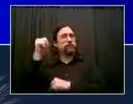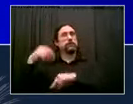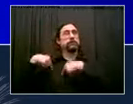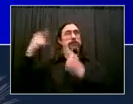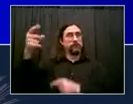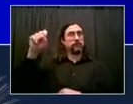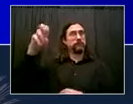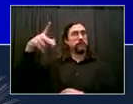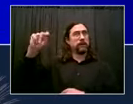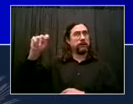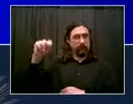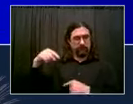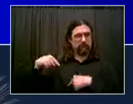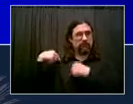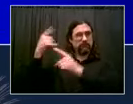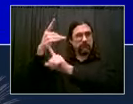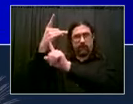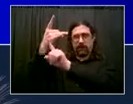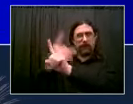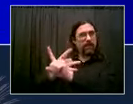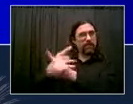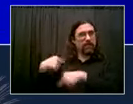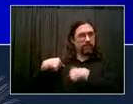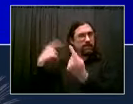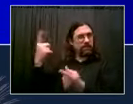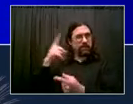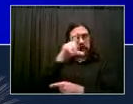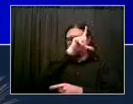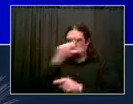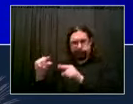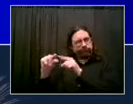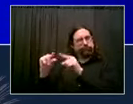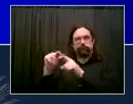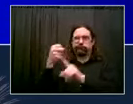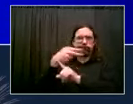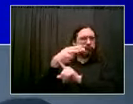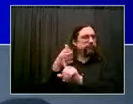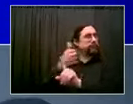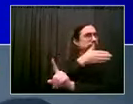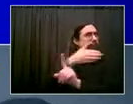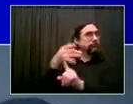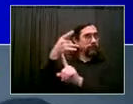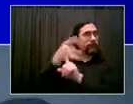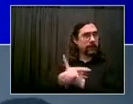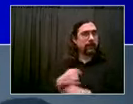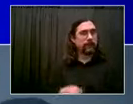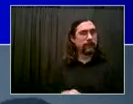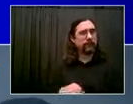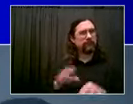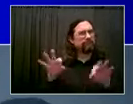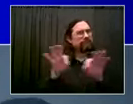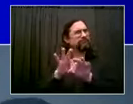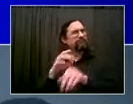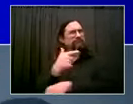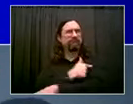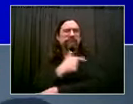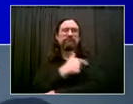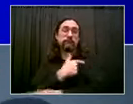going. Now, vaccination effort continues to move forward. We're getting very close to 8 million vaccinations. Officially, as of